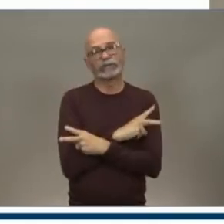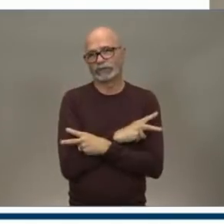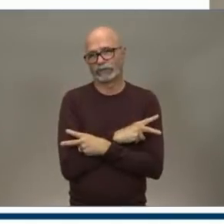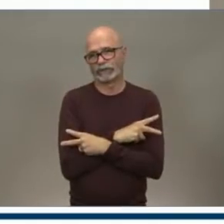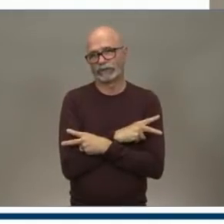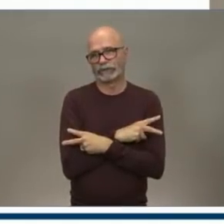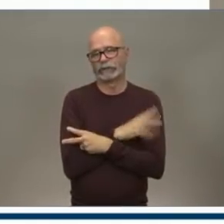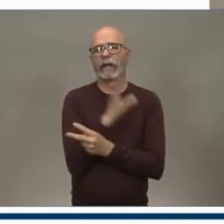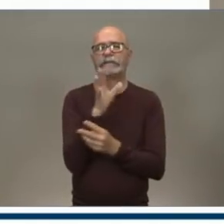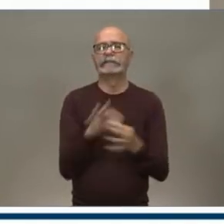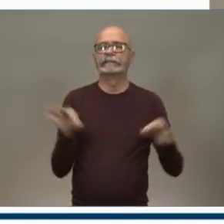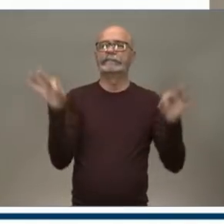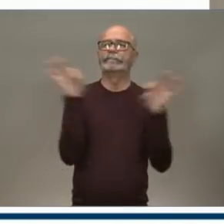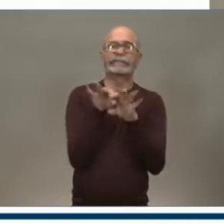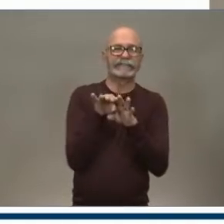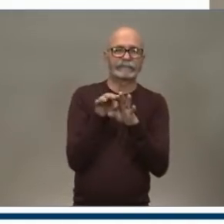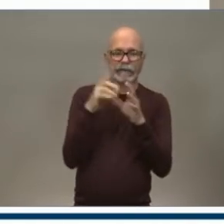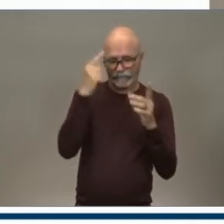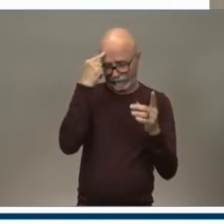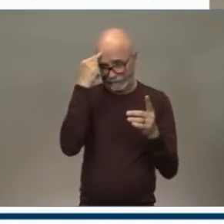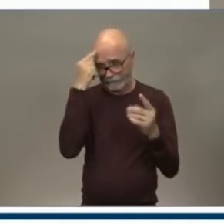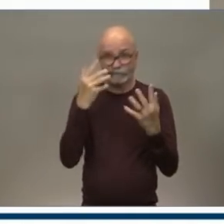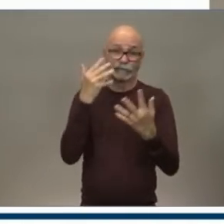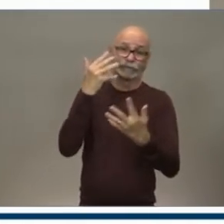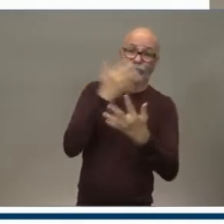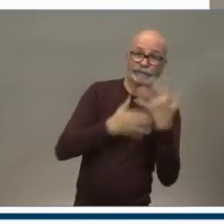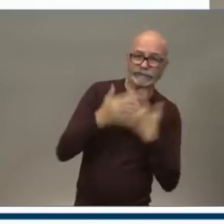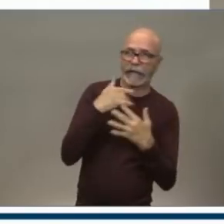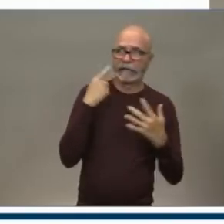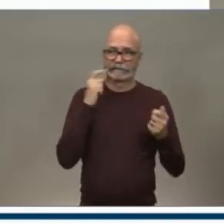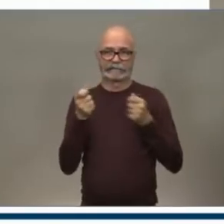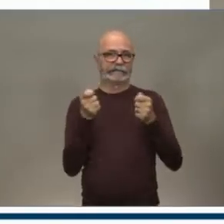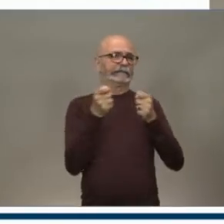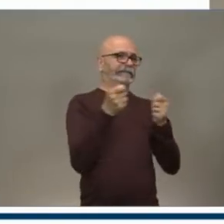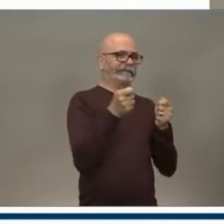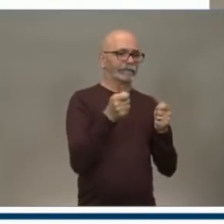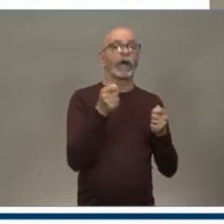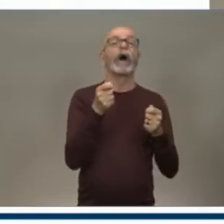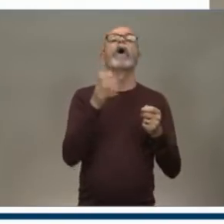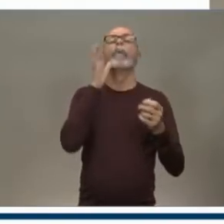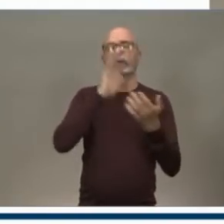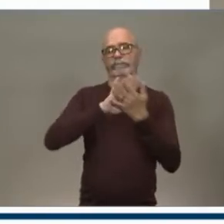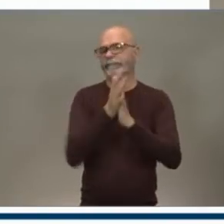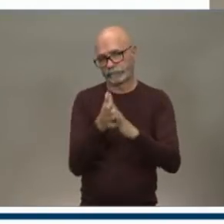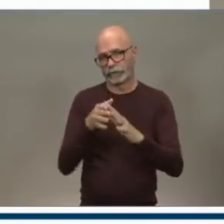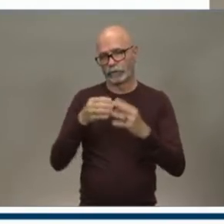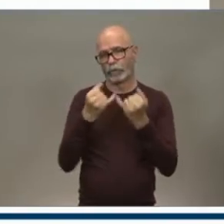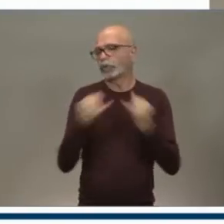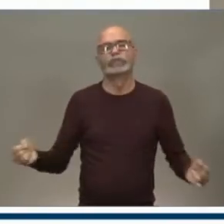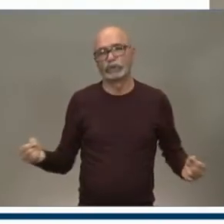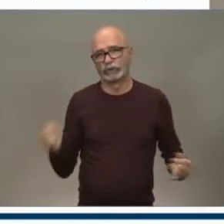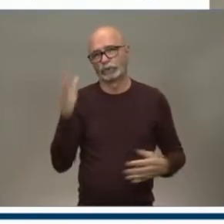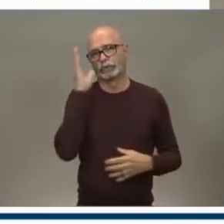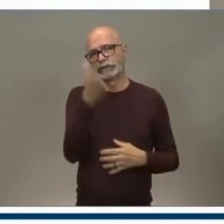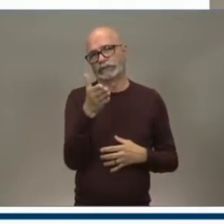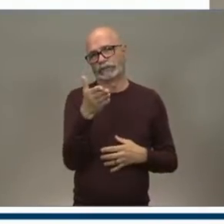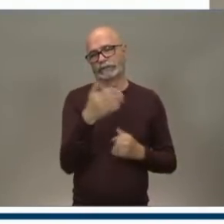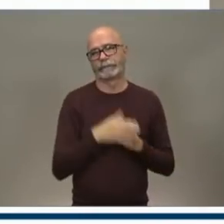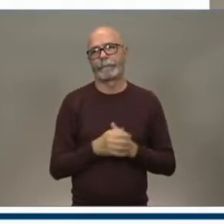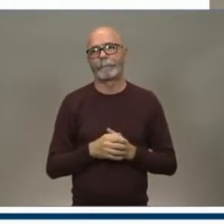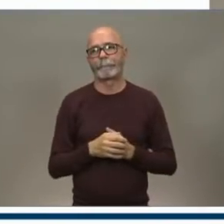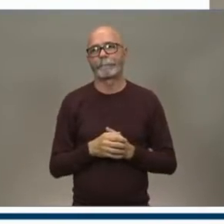use upon the ability to keep each other safe. Wear your mask as a signal to everybody else that you